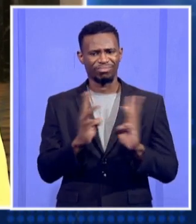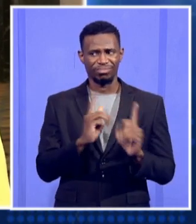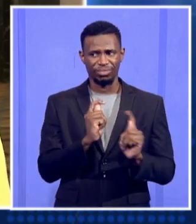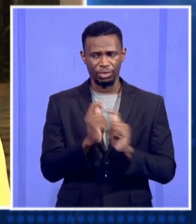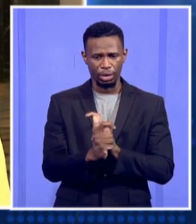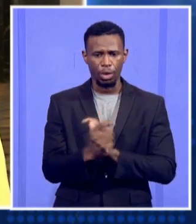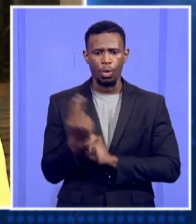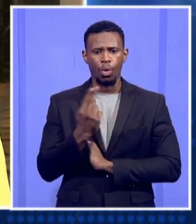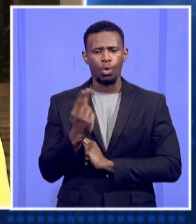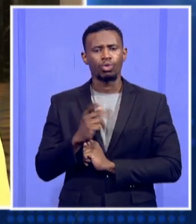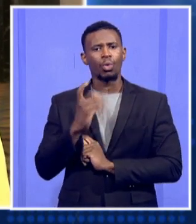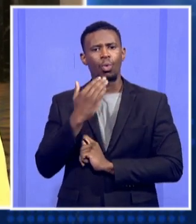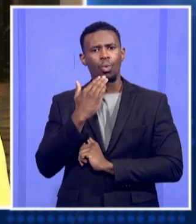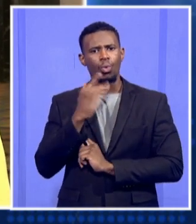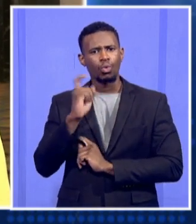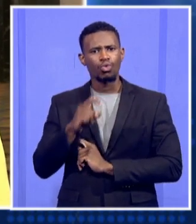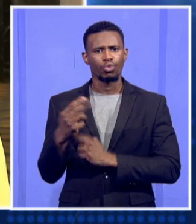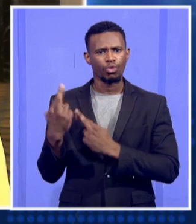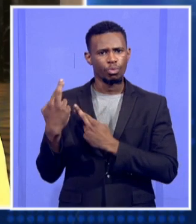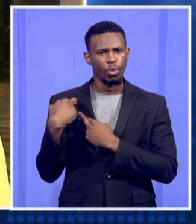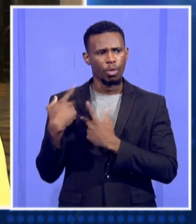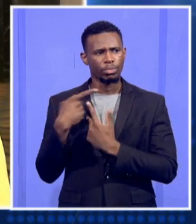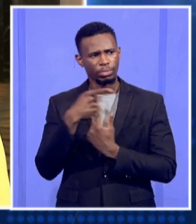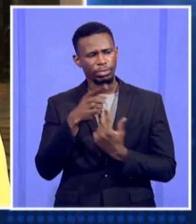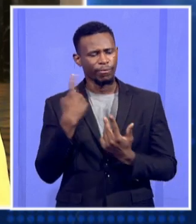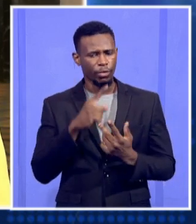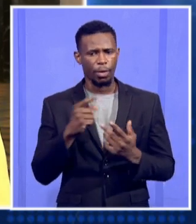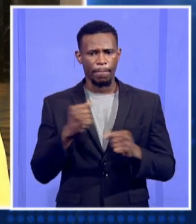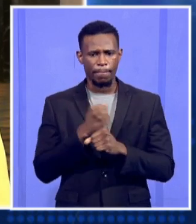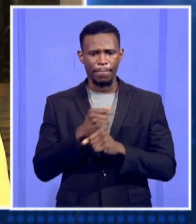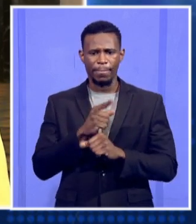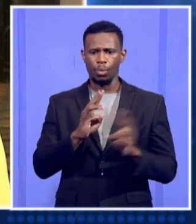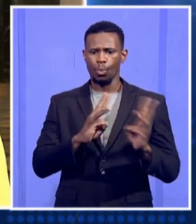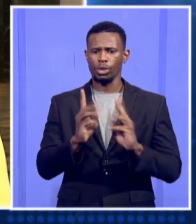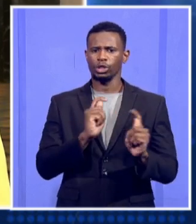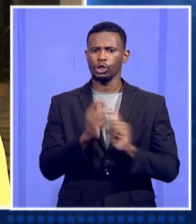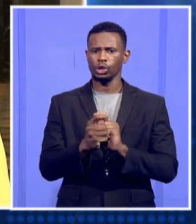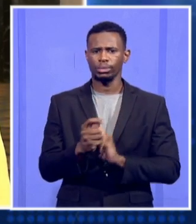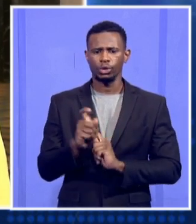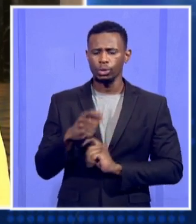who should be taking responsibility most for what we're seeing?